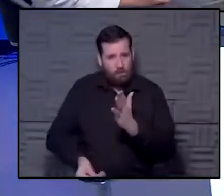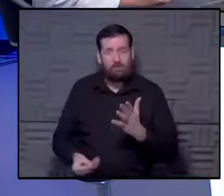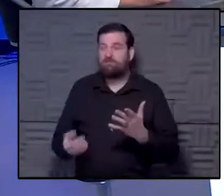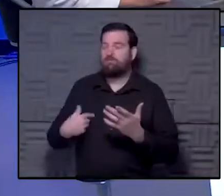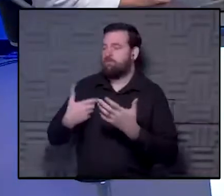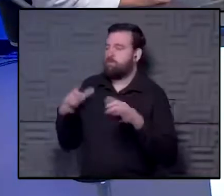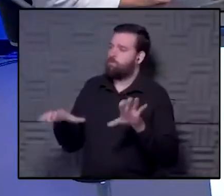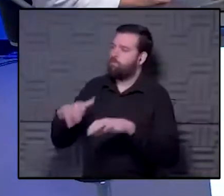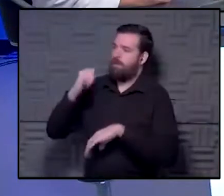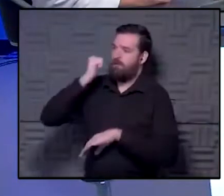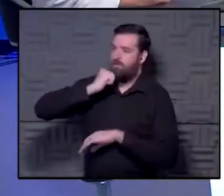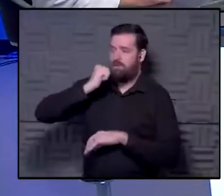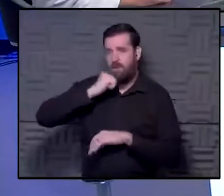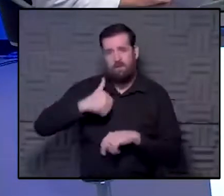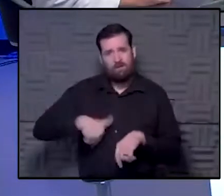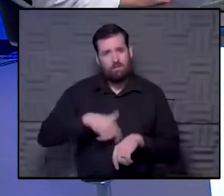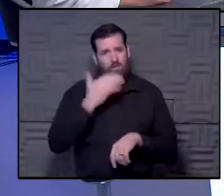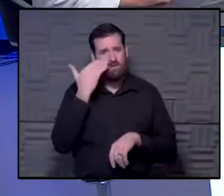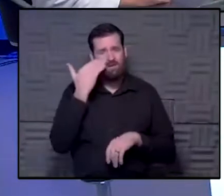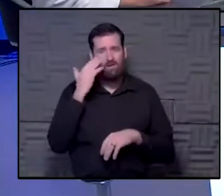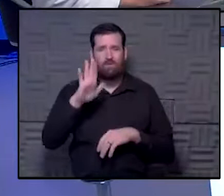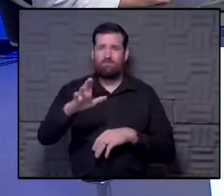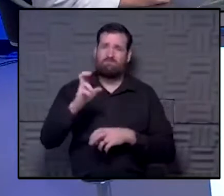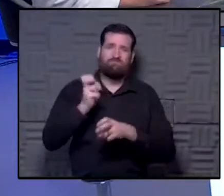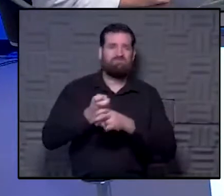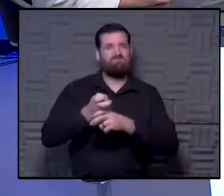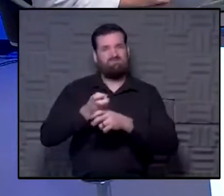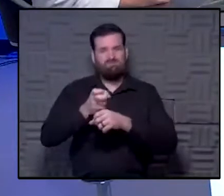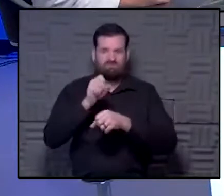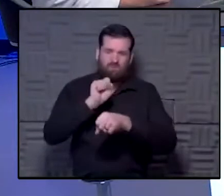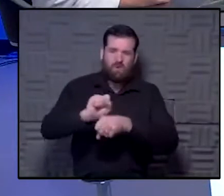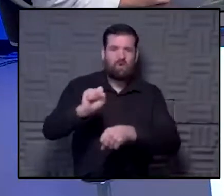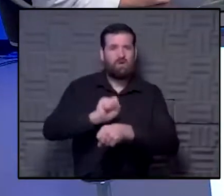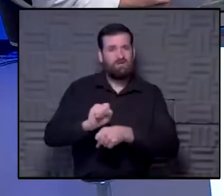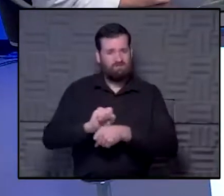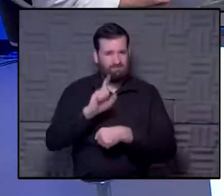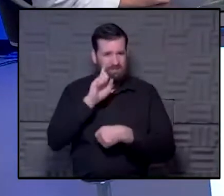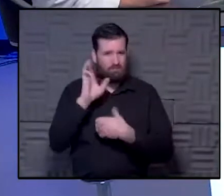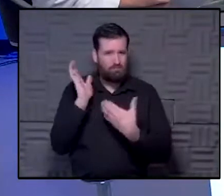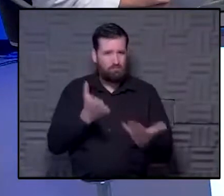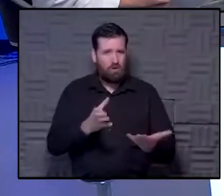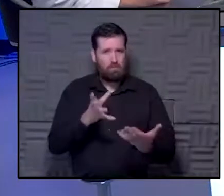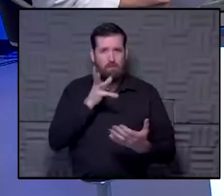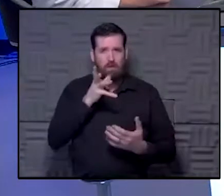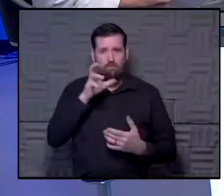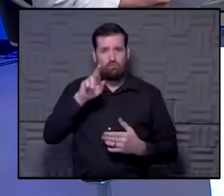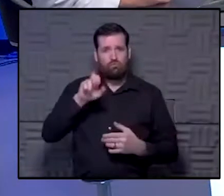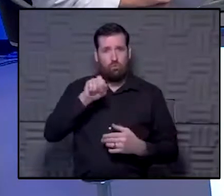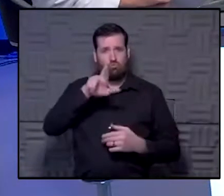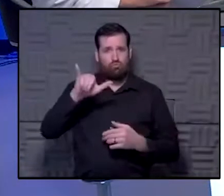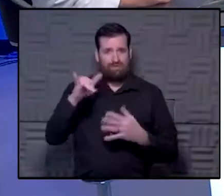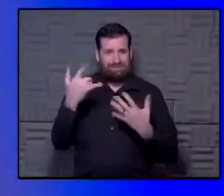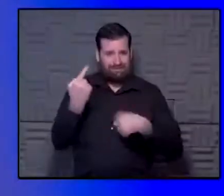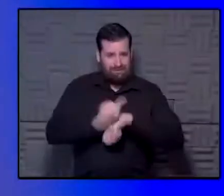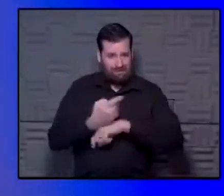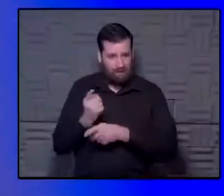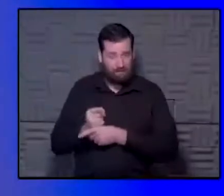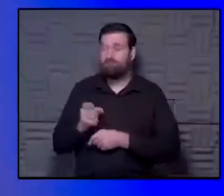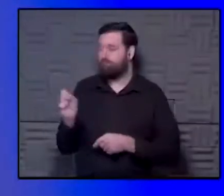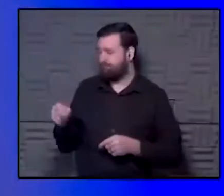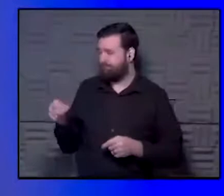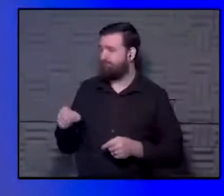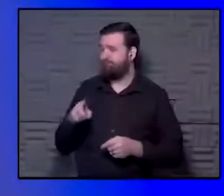day when you're here. We know how hard you're working. We know how well you're working at it. I think you brought your mom's rosary today with you. Is that right? I did.